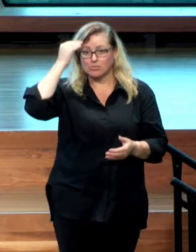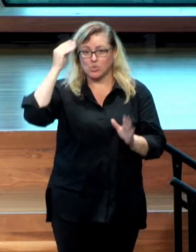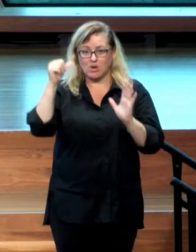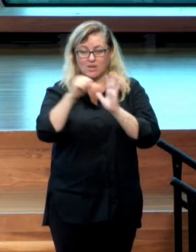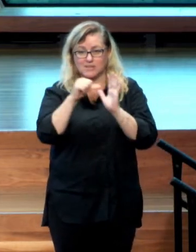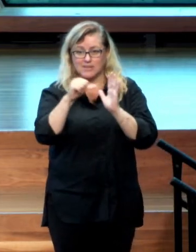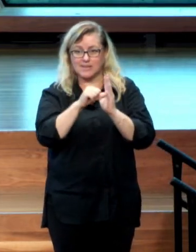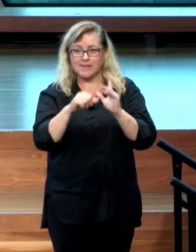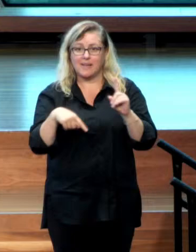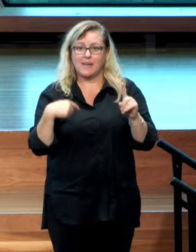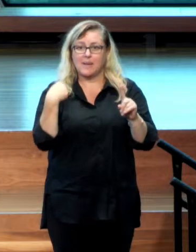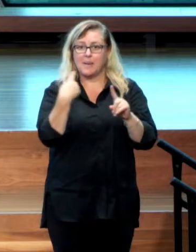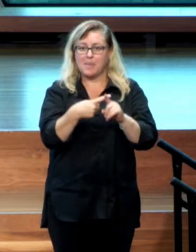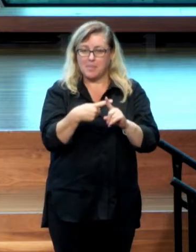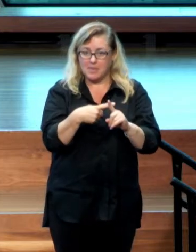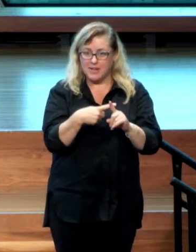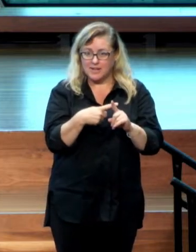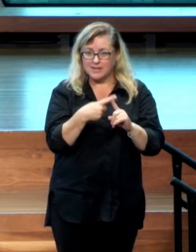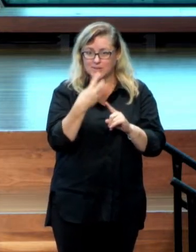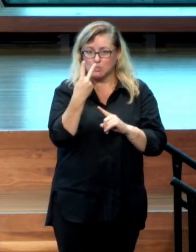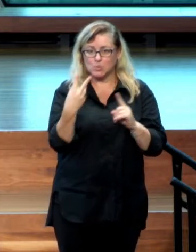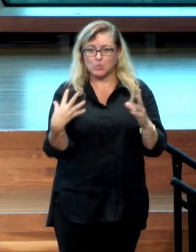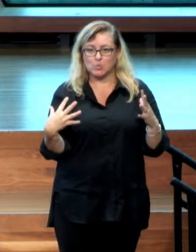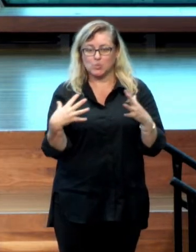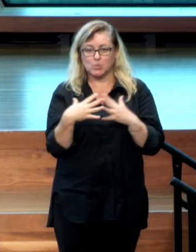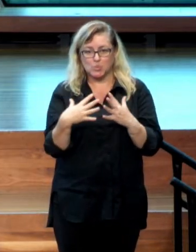also a 2-week, yes?